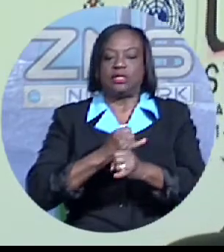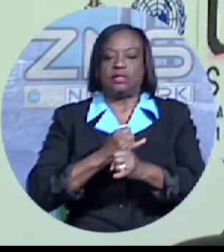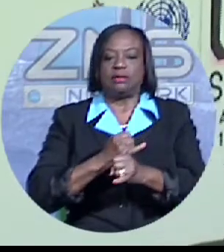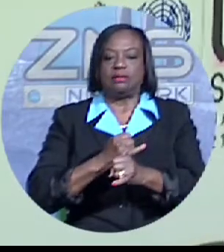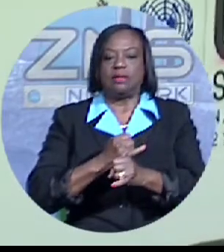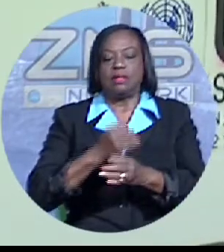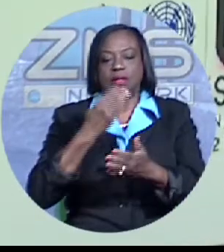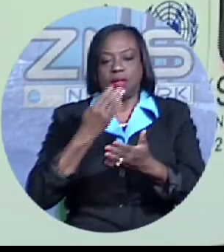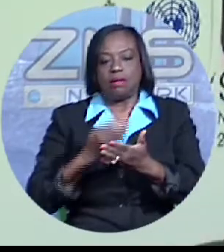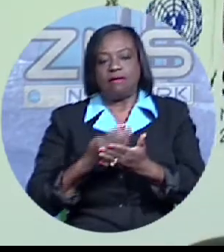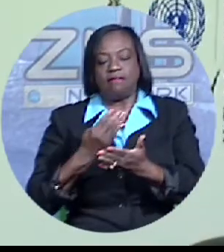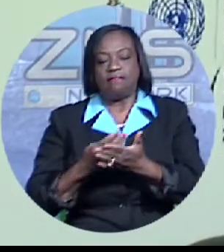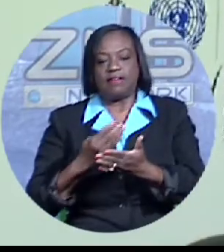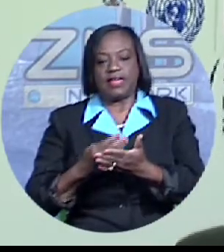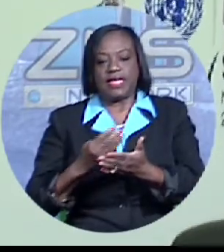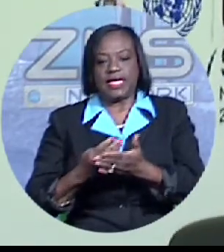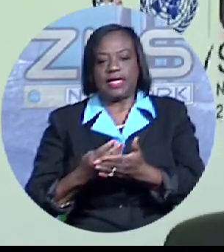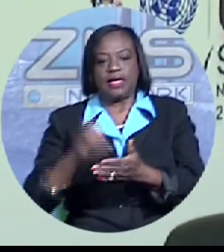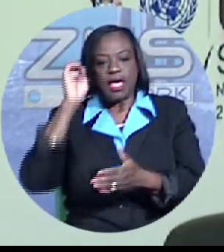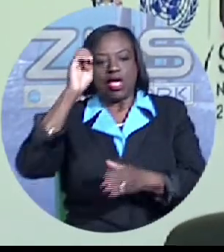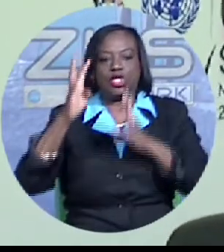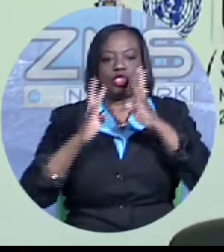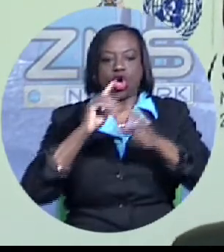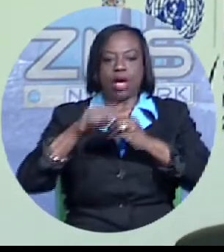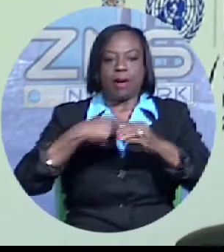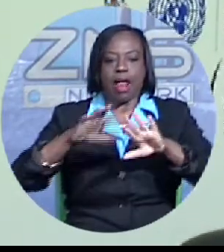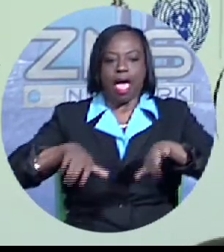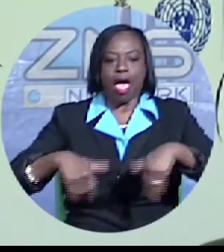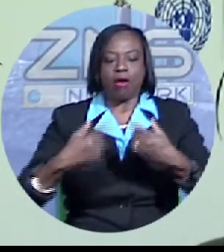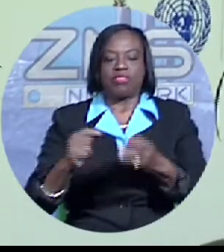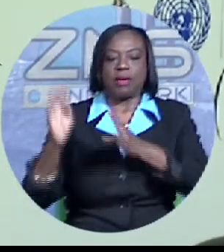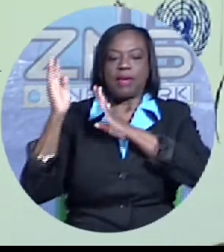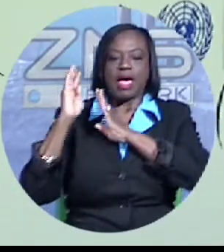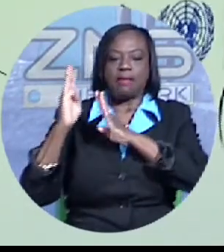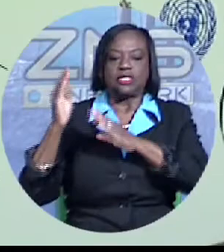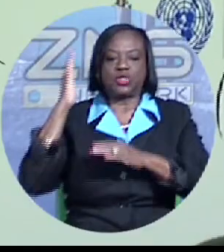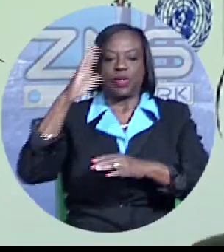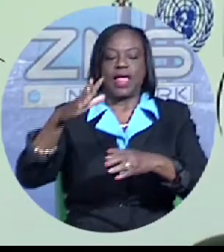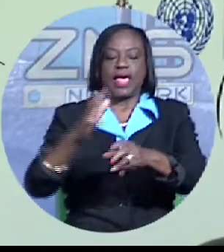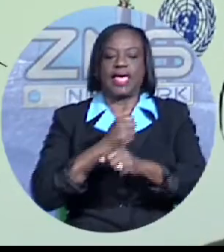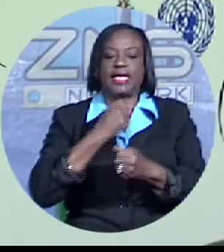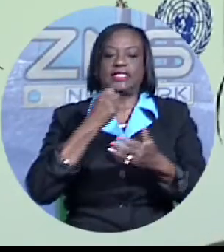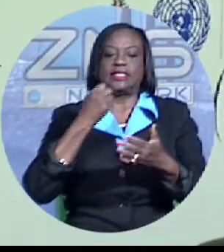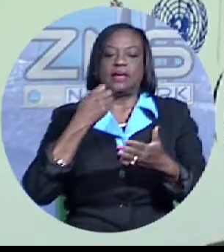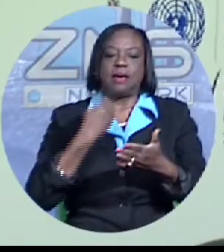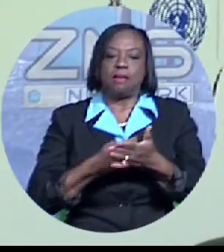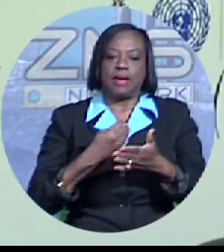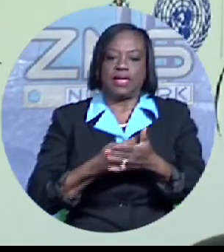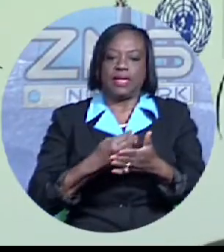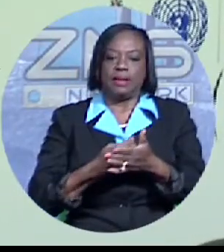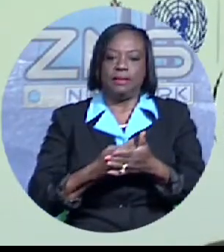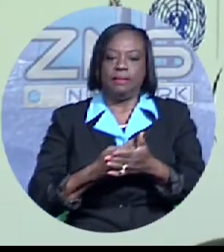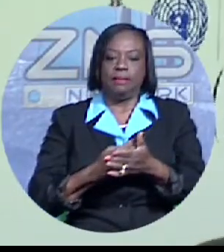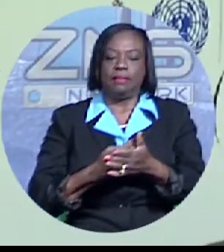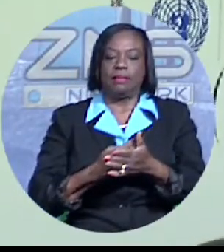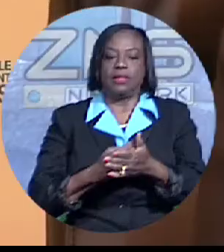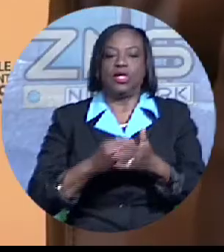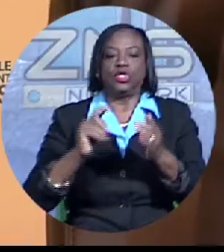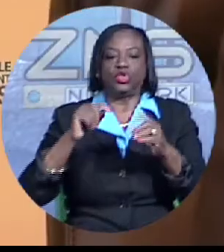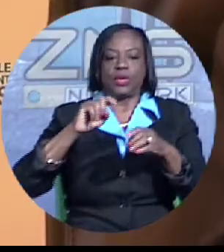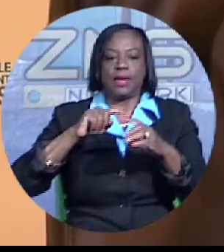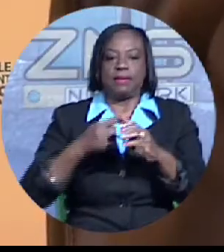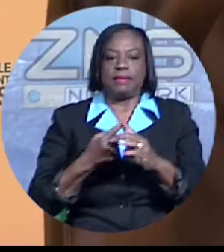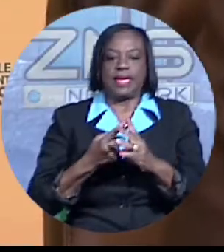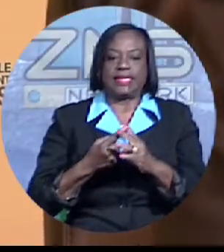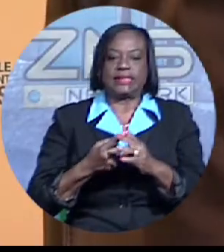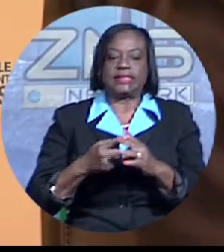his comments, did speak to the issue how the Bahamas expects to derive funds, particularly in implementing the sustainable goals. We